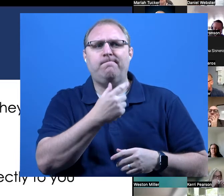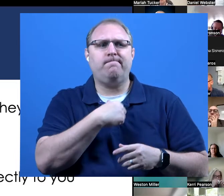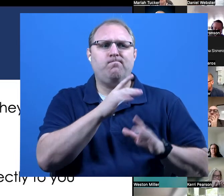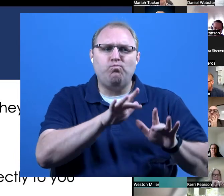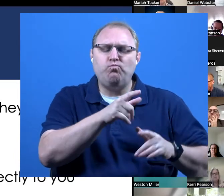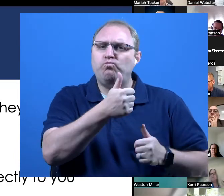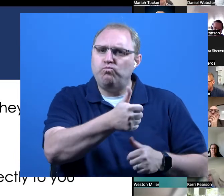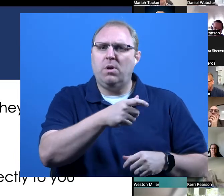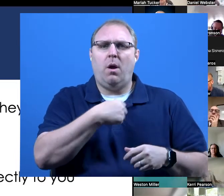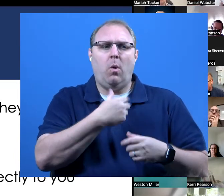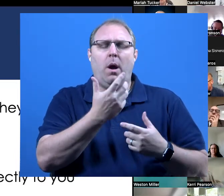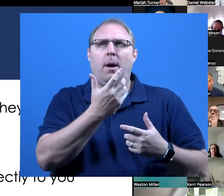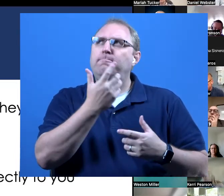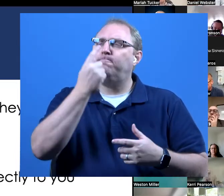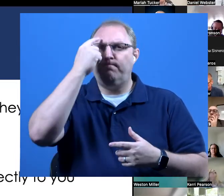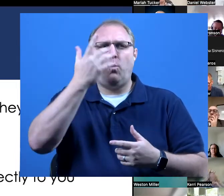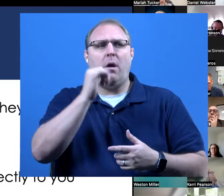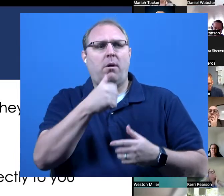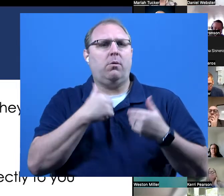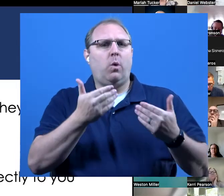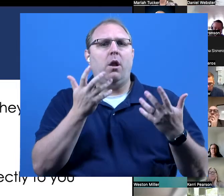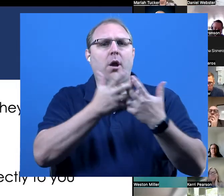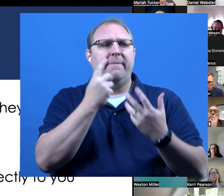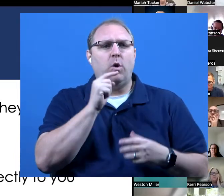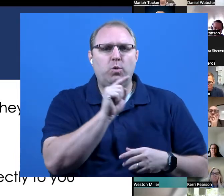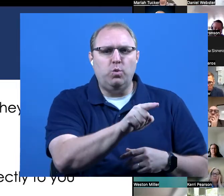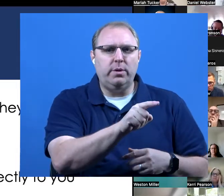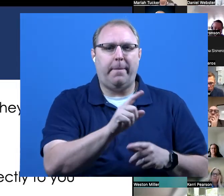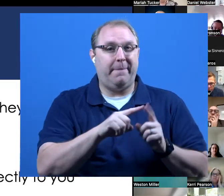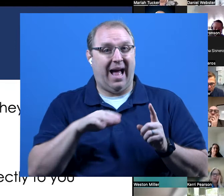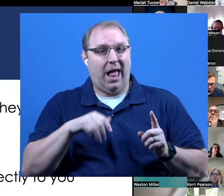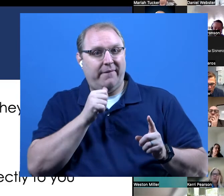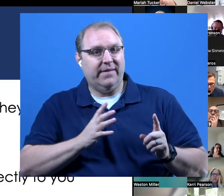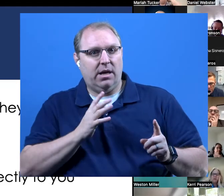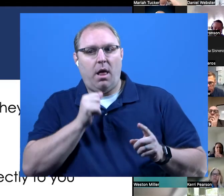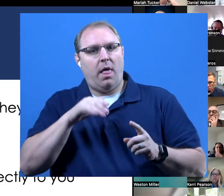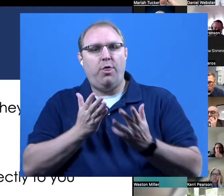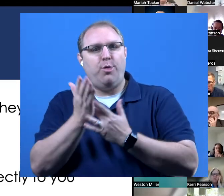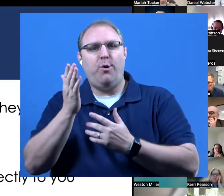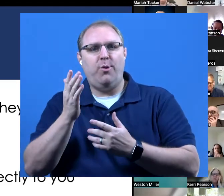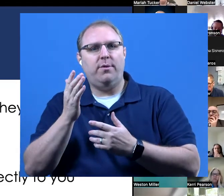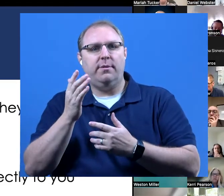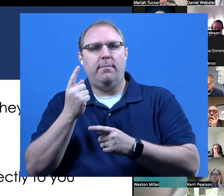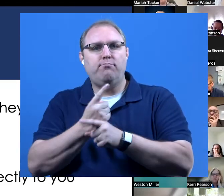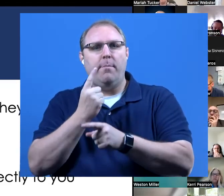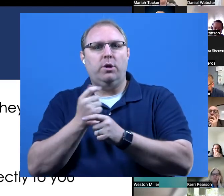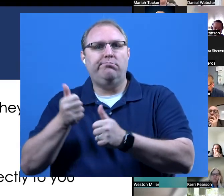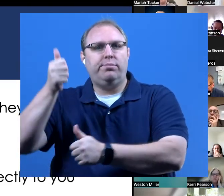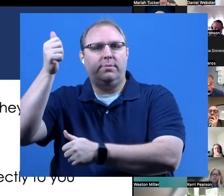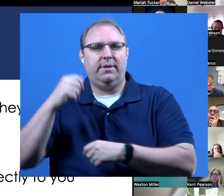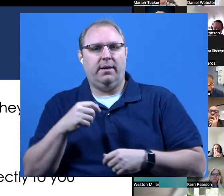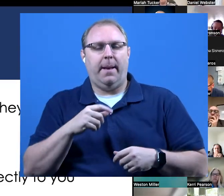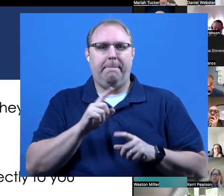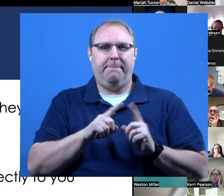when we try to say, oh no, we can't offer that accommodation through the actual process. We can't offer that accommodation. And they say, well, wait a